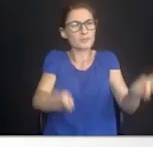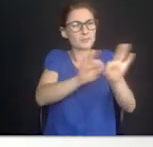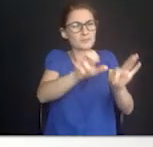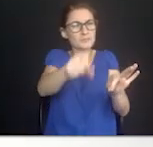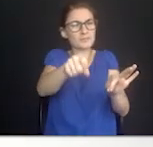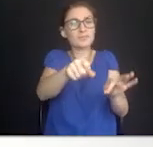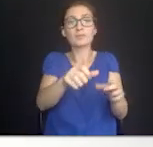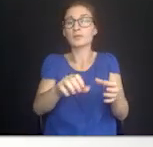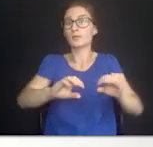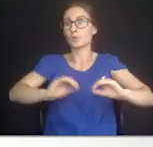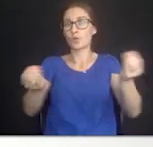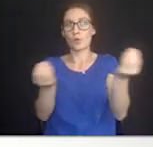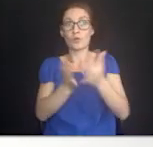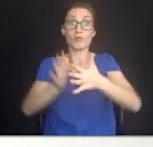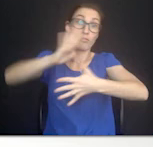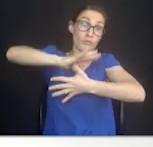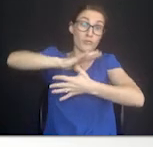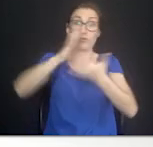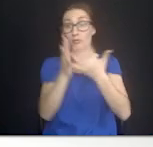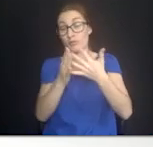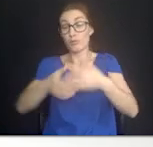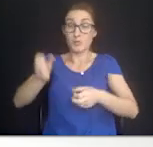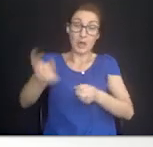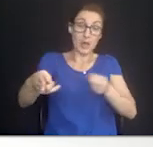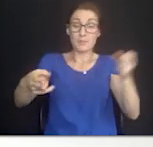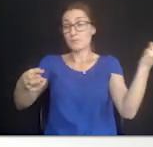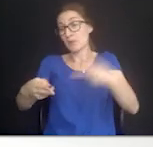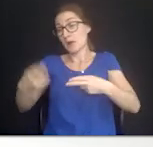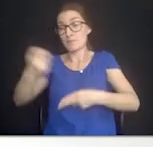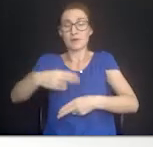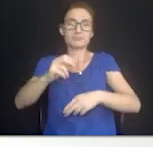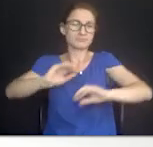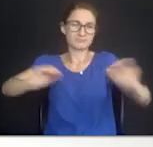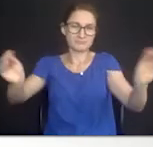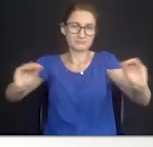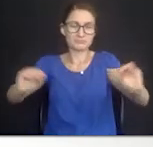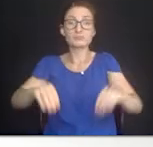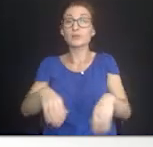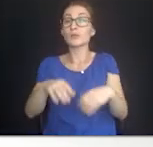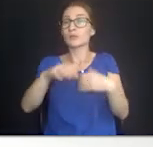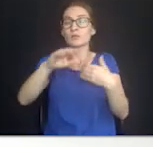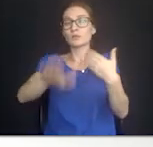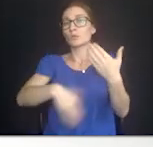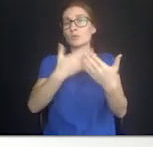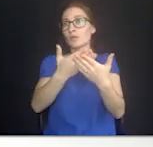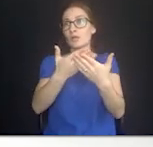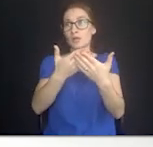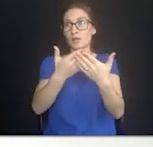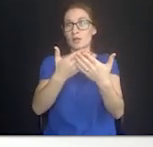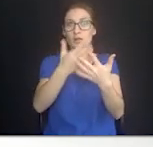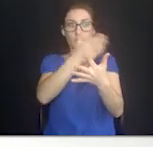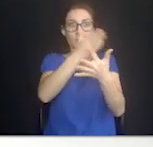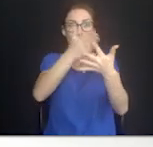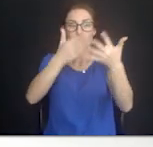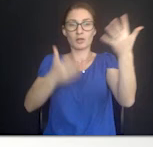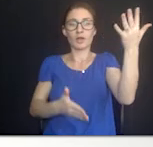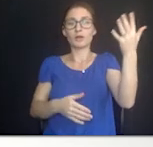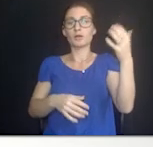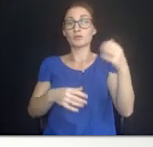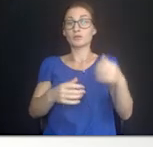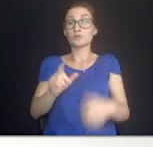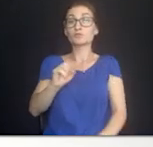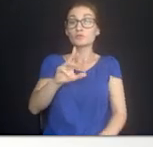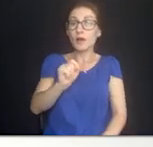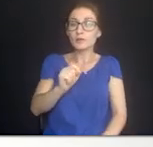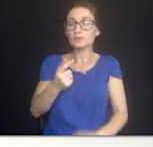one thing might be more important than the other, because it's very hard to say. I mean, you talk about any one of these trusts or guardianship, I mean, it's like, how could you